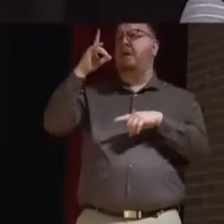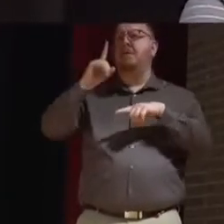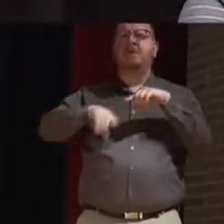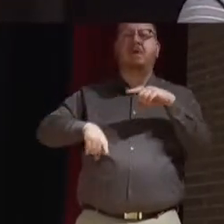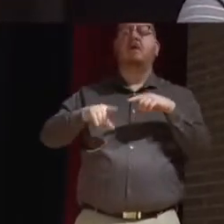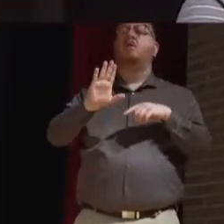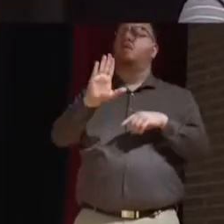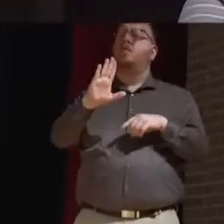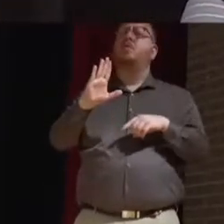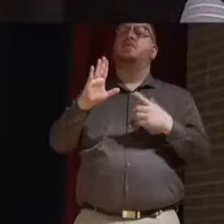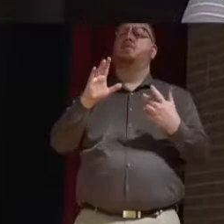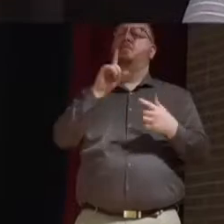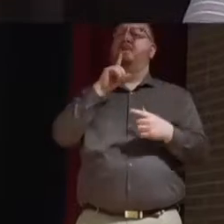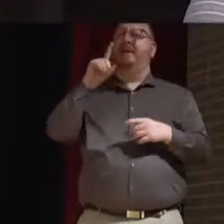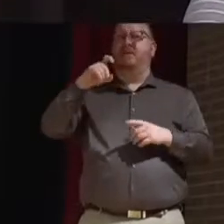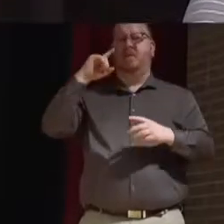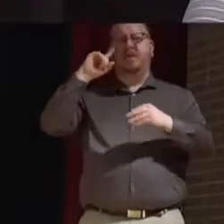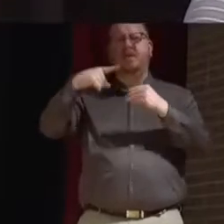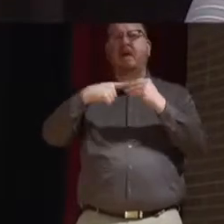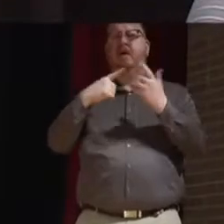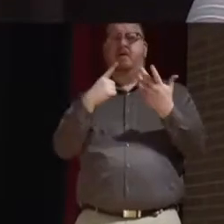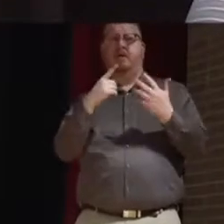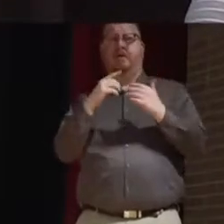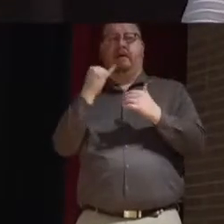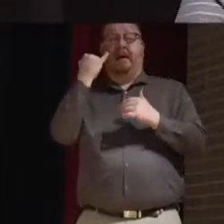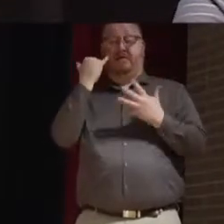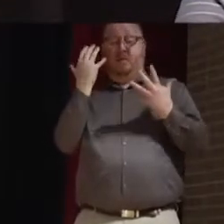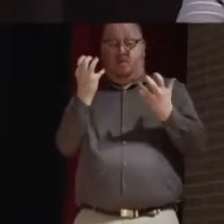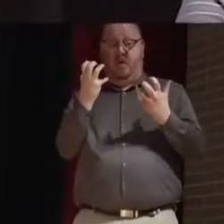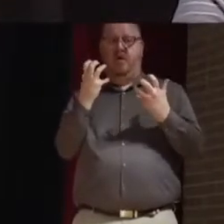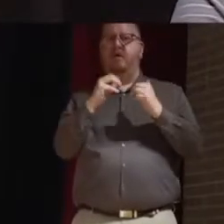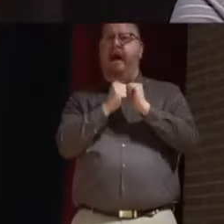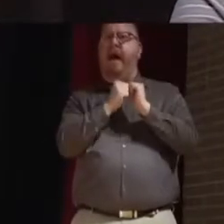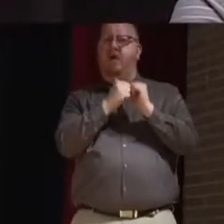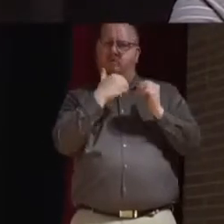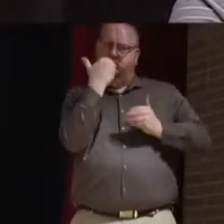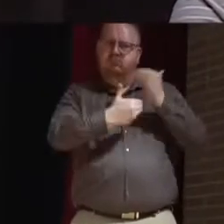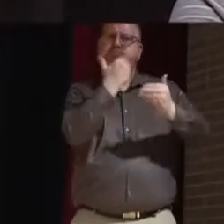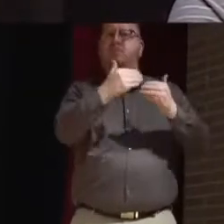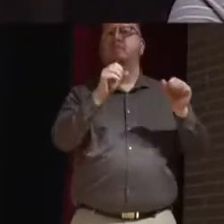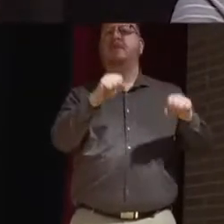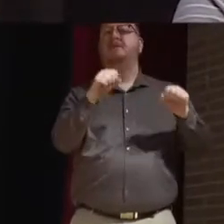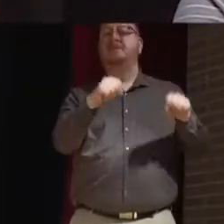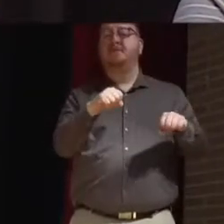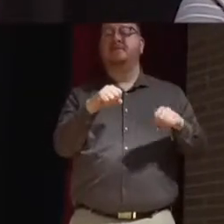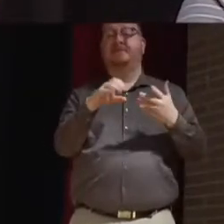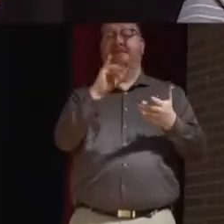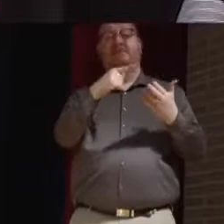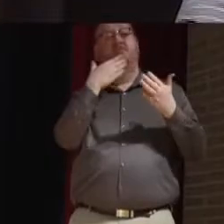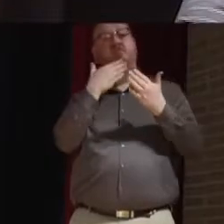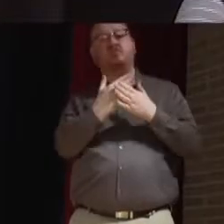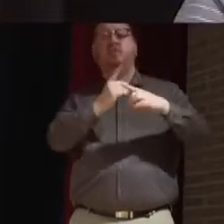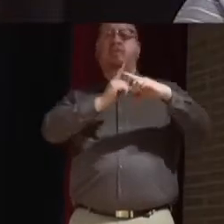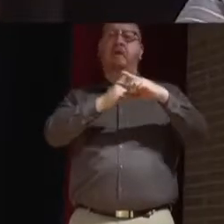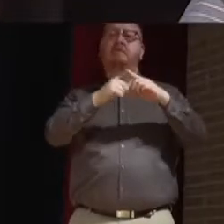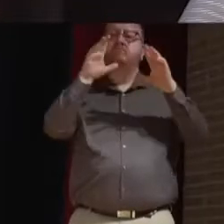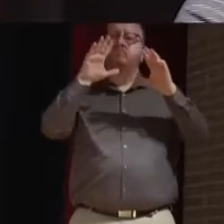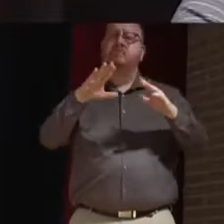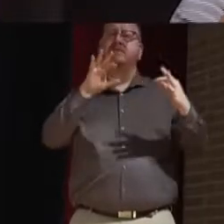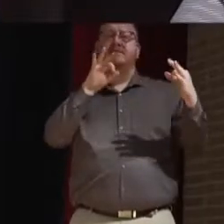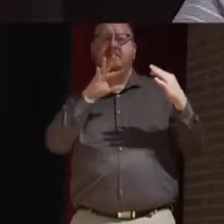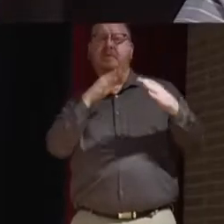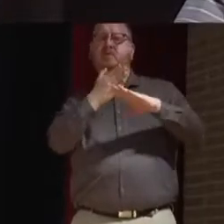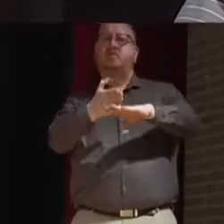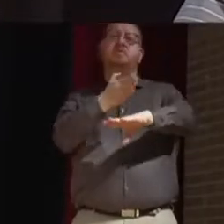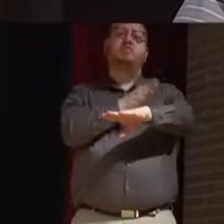the mentality of what is it going to take to make that happen, or how can we do that? Use those people and use that as feedback to improve your